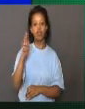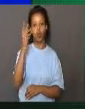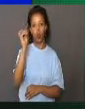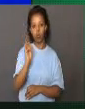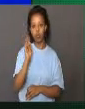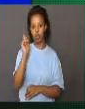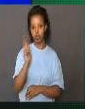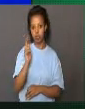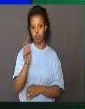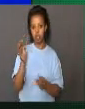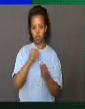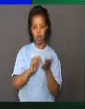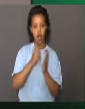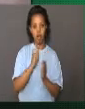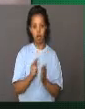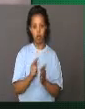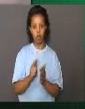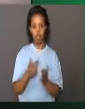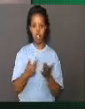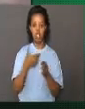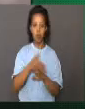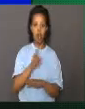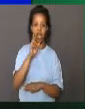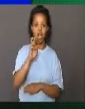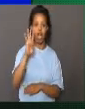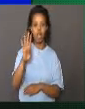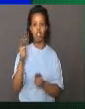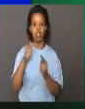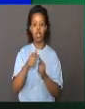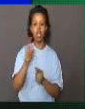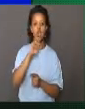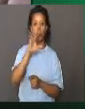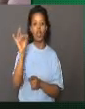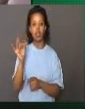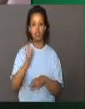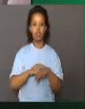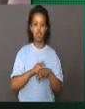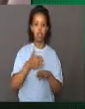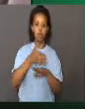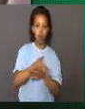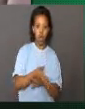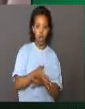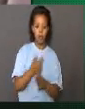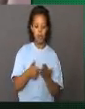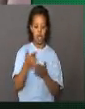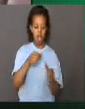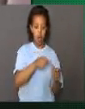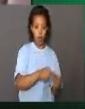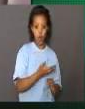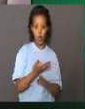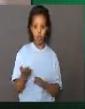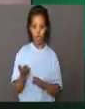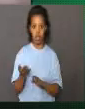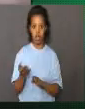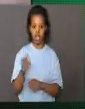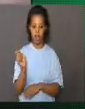After about 24 to 28 hours, the culture material in